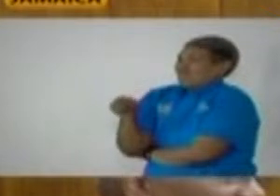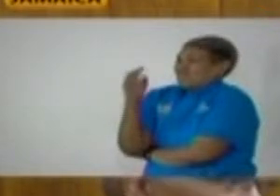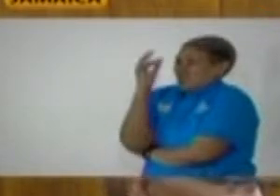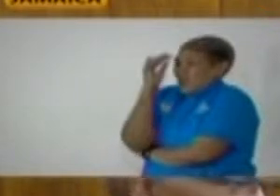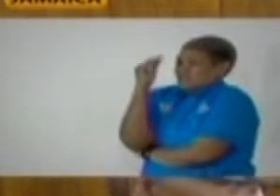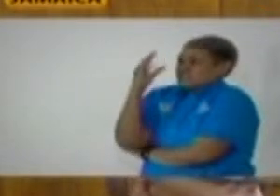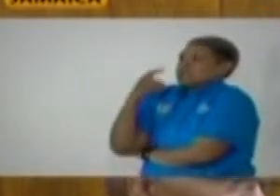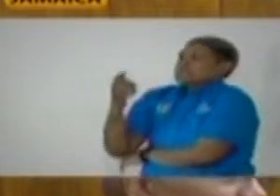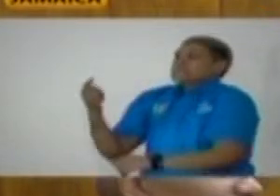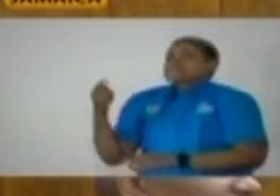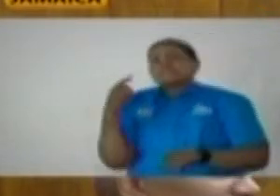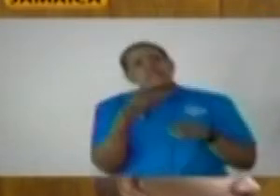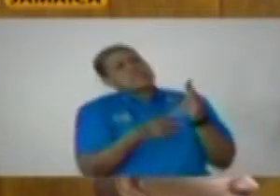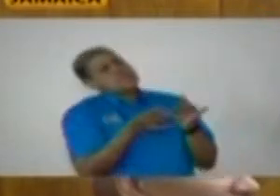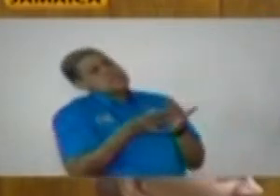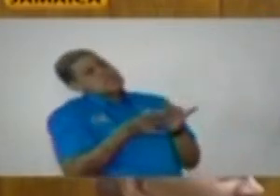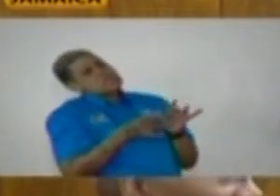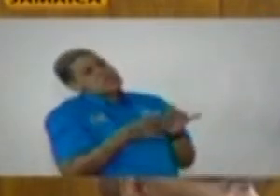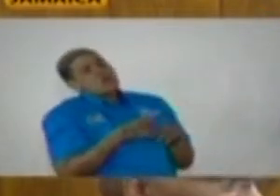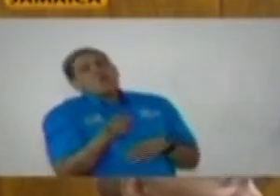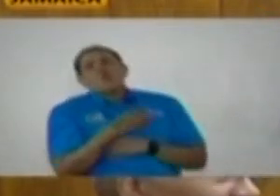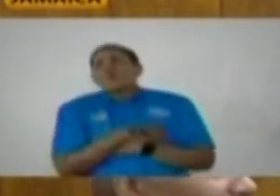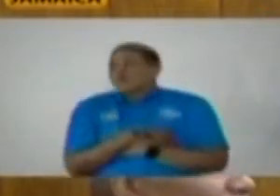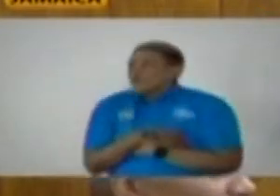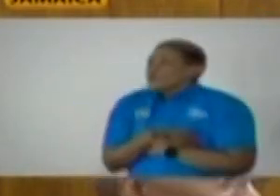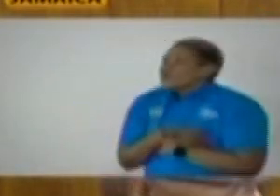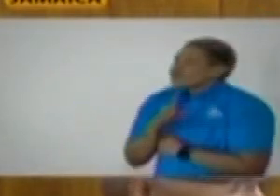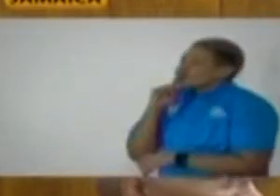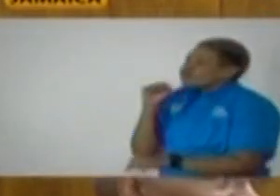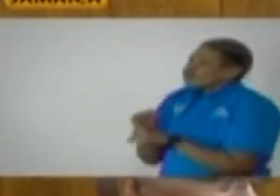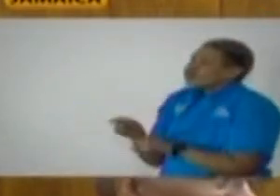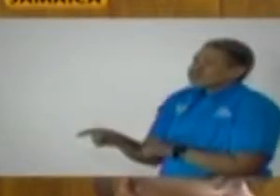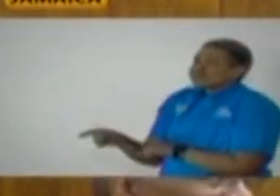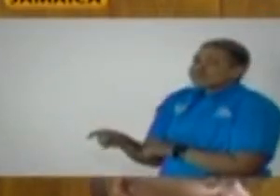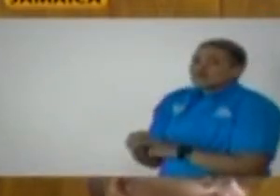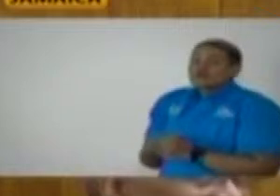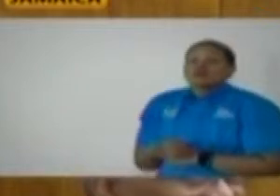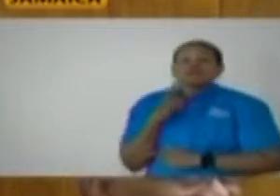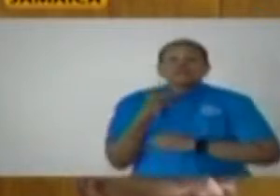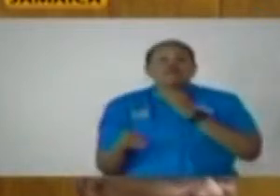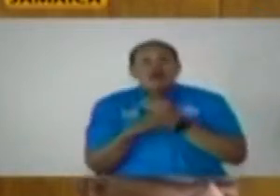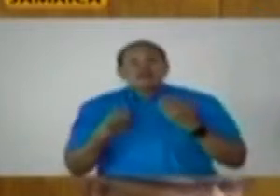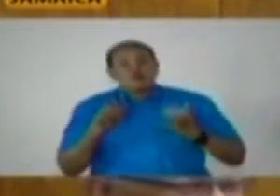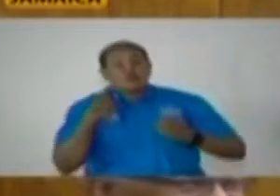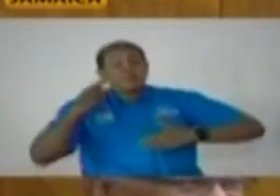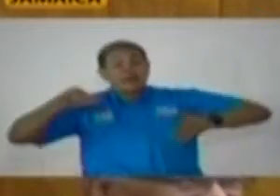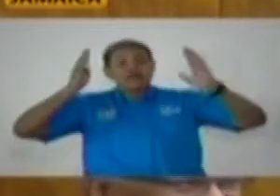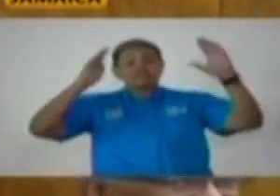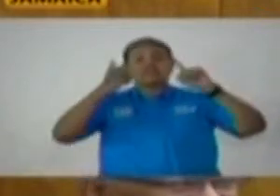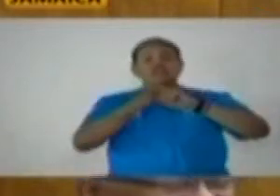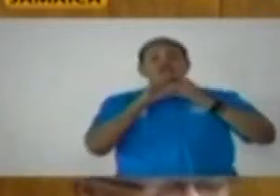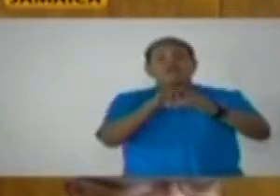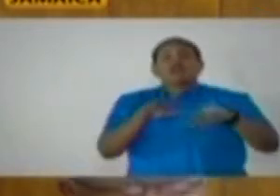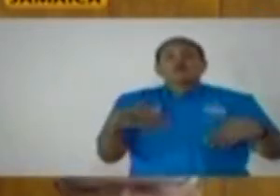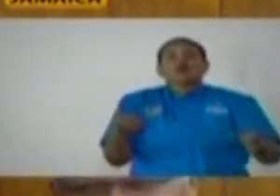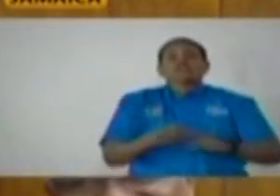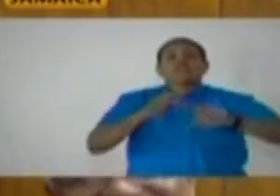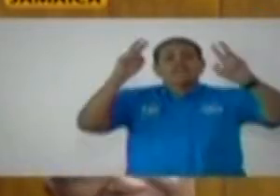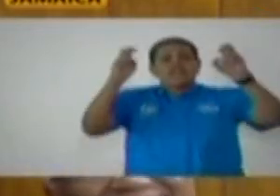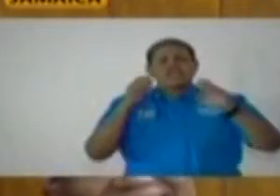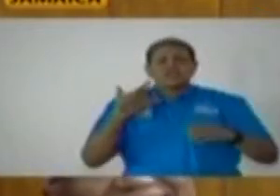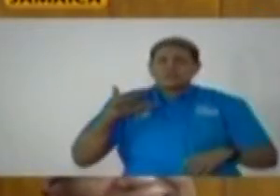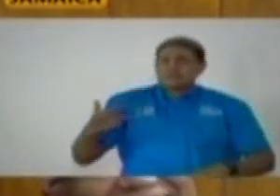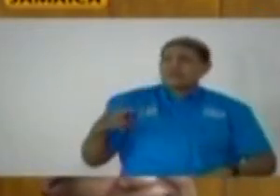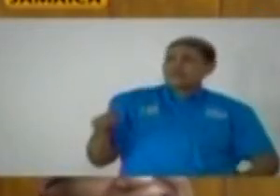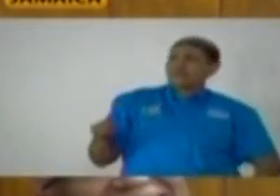concerns that they are raising are genuine ones. Madam Speaker, I want to turn my attention to an issue which